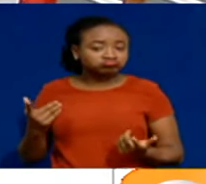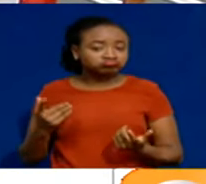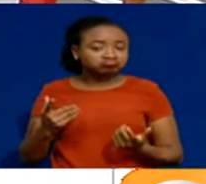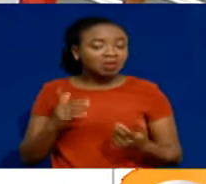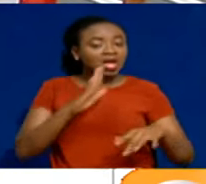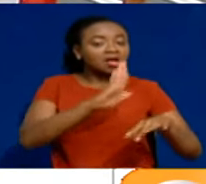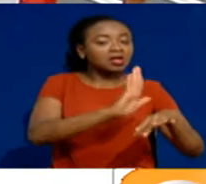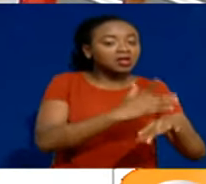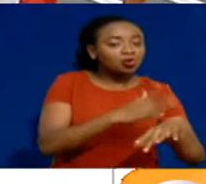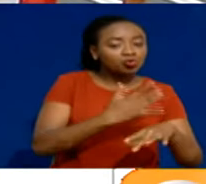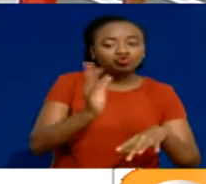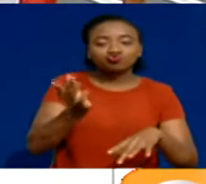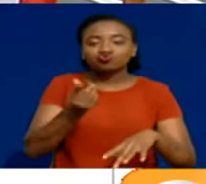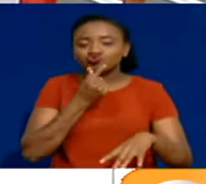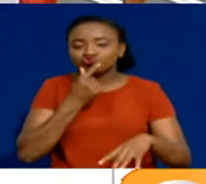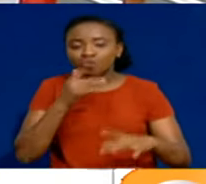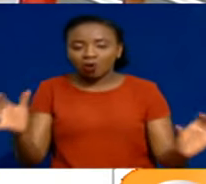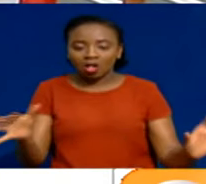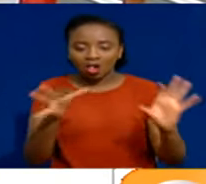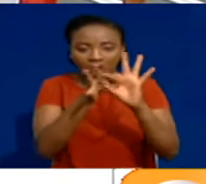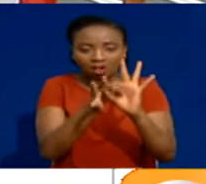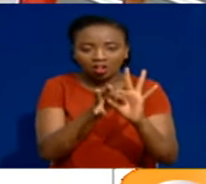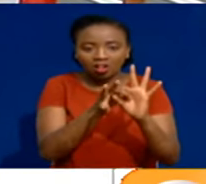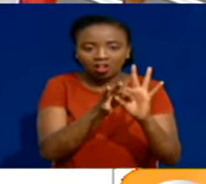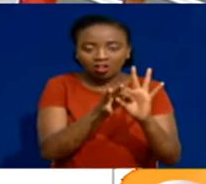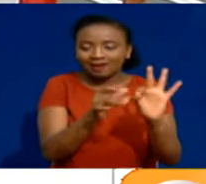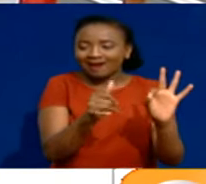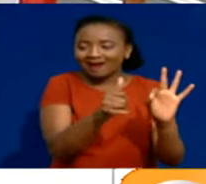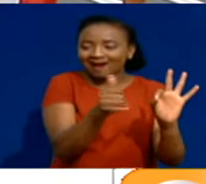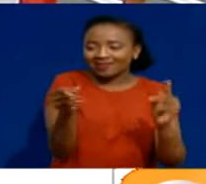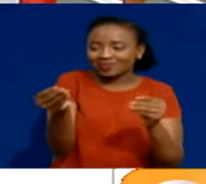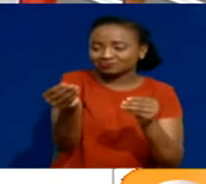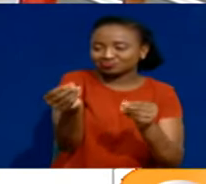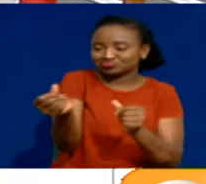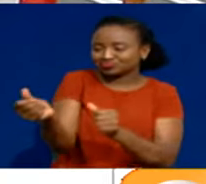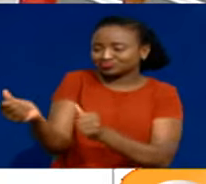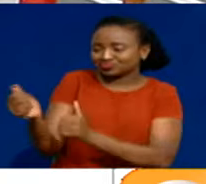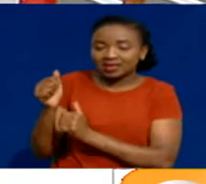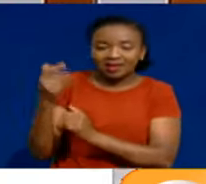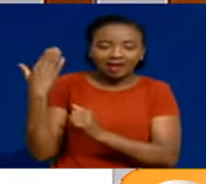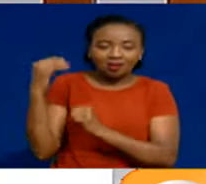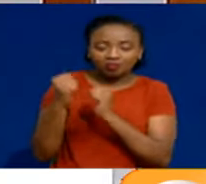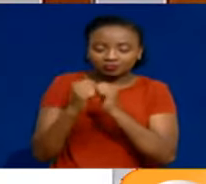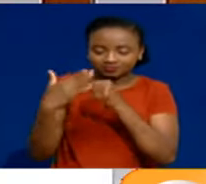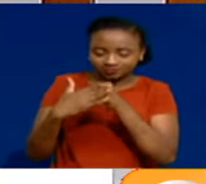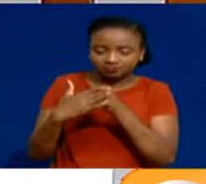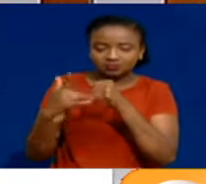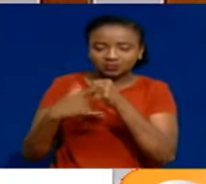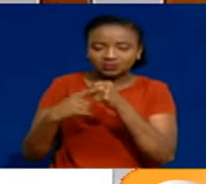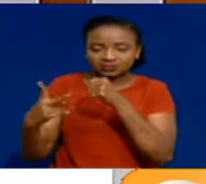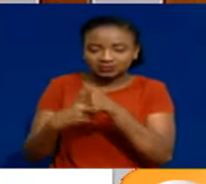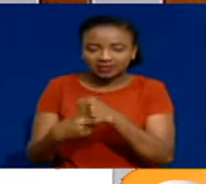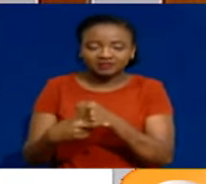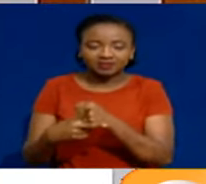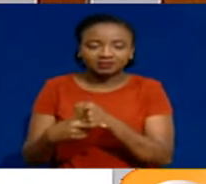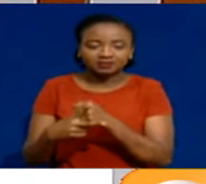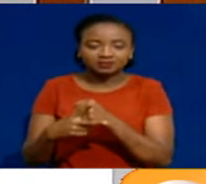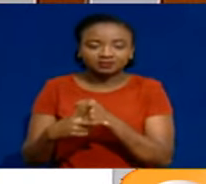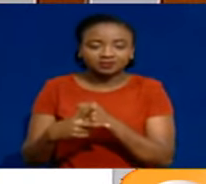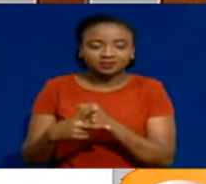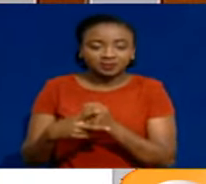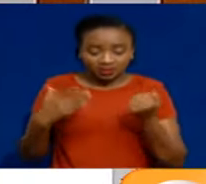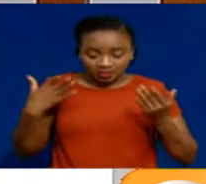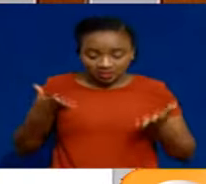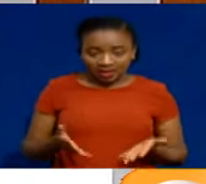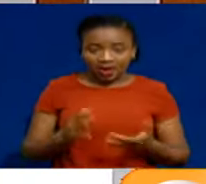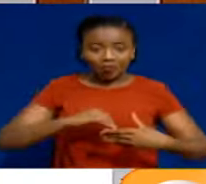Kikuyus and Luos came together and they outwitted everybody. 1963 formed the government. Has that